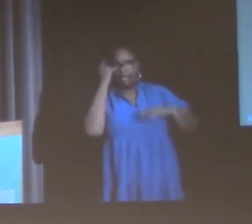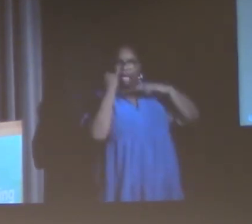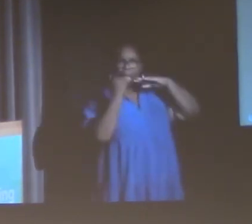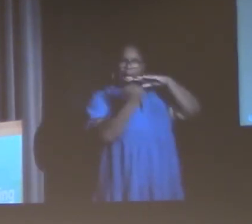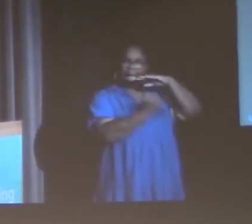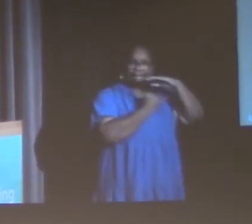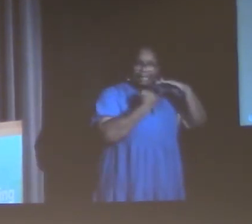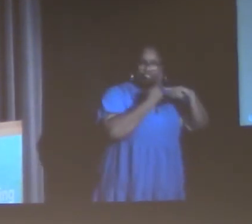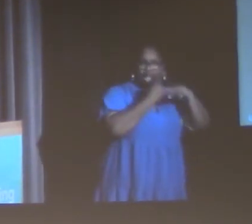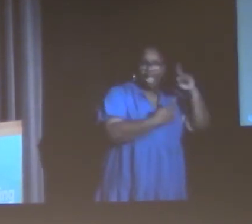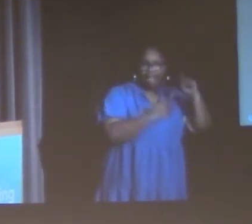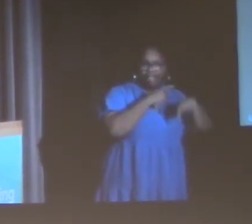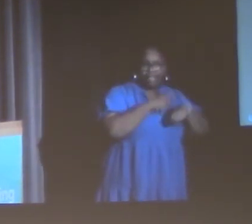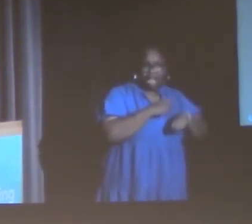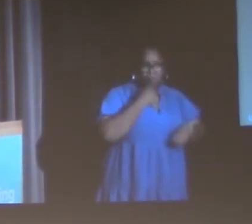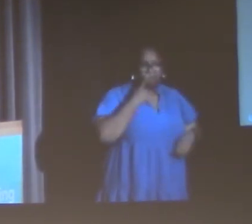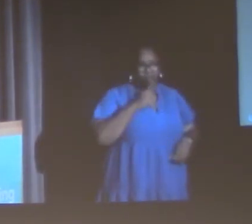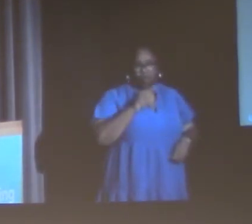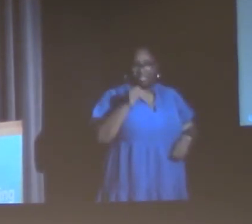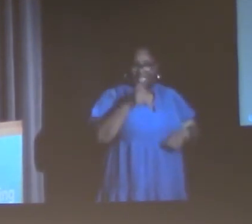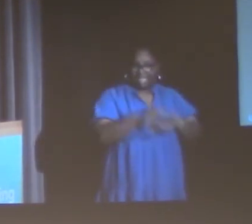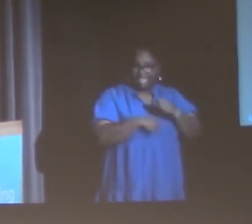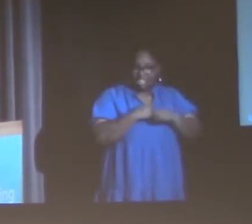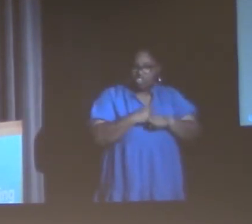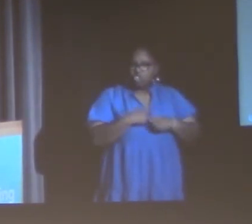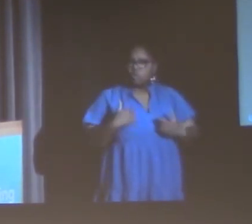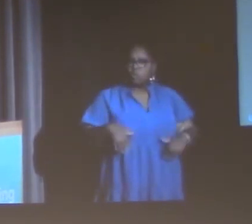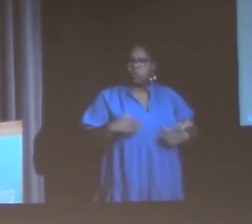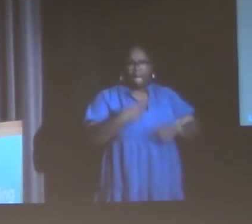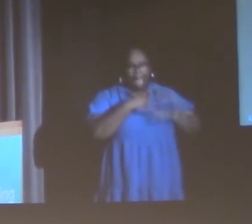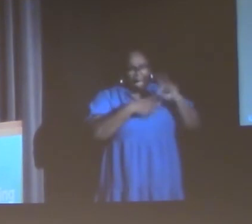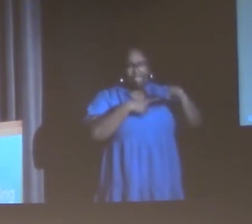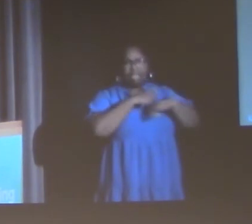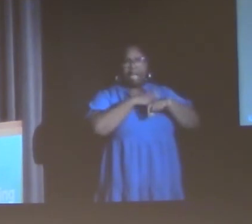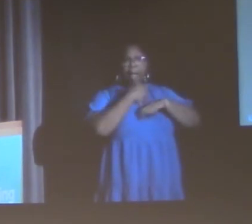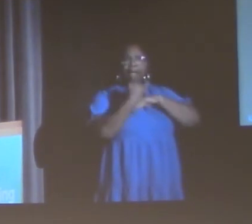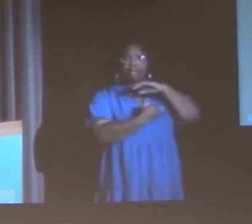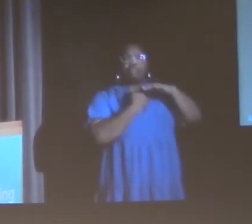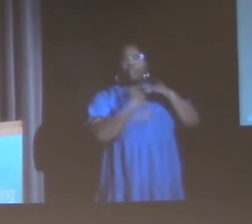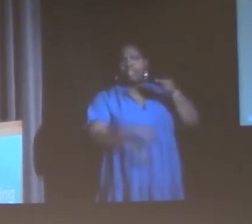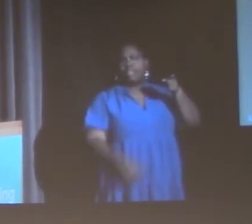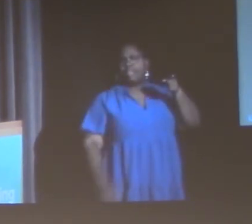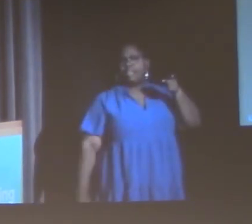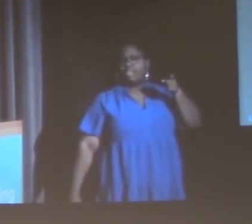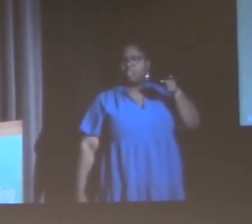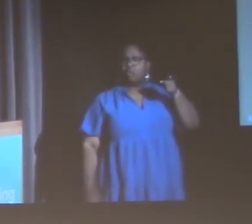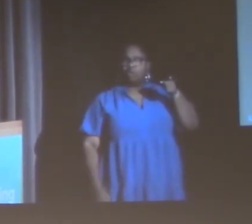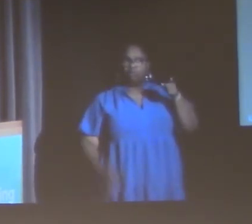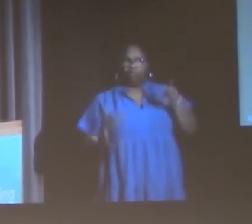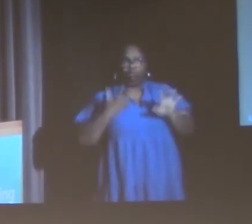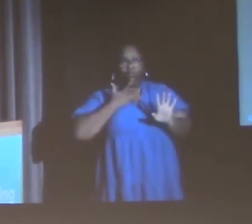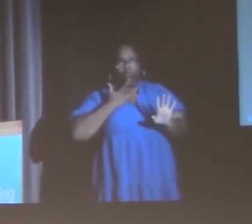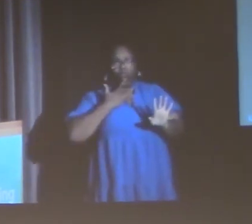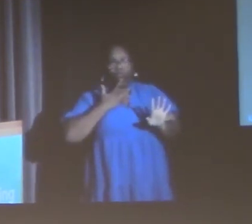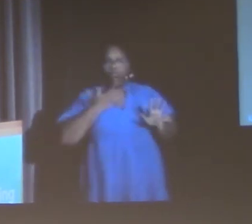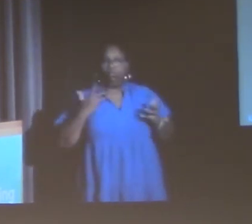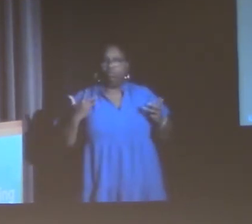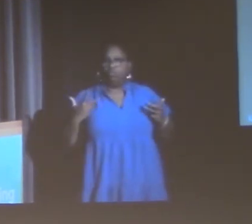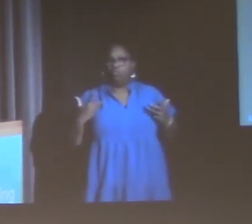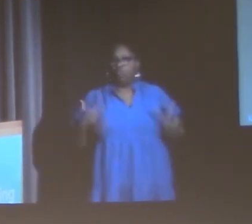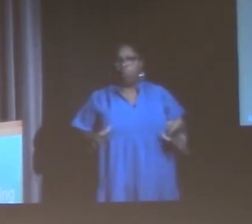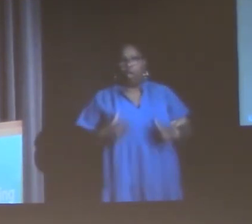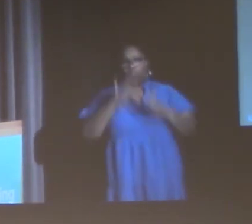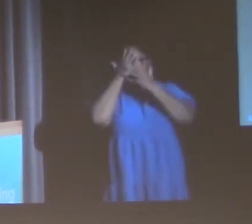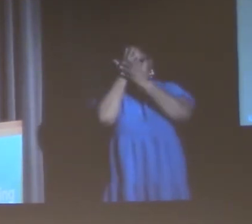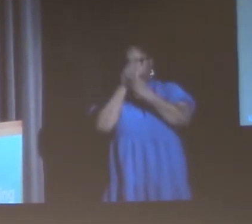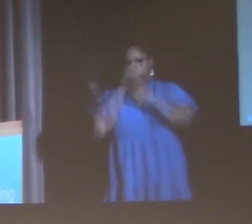for those 10 years. So he was very scared of sharing anything about the film.